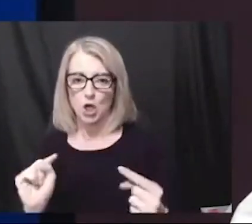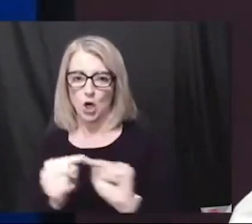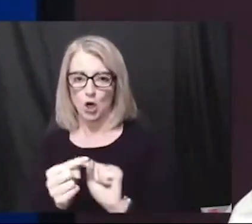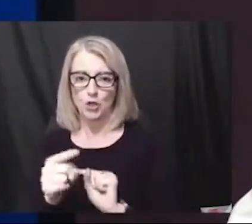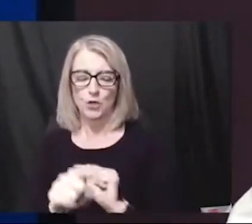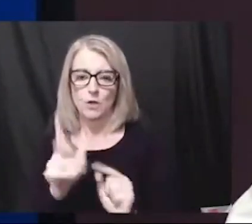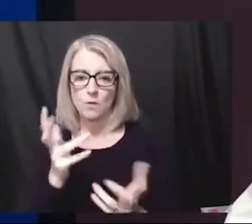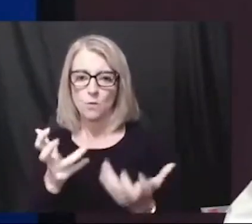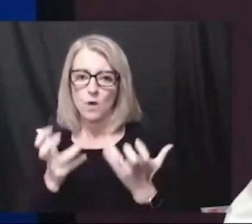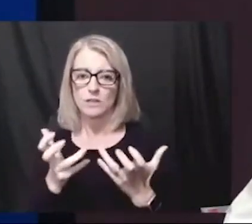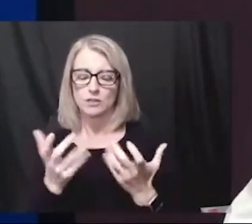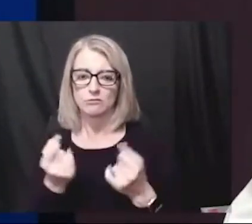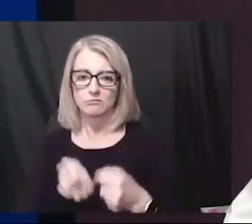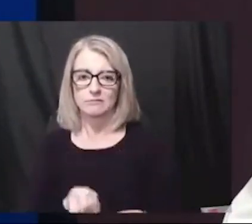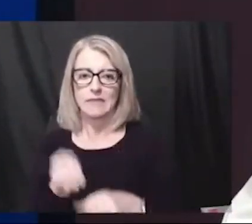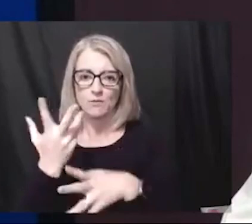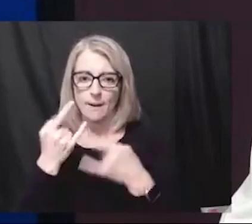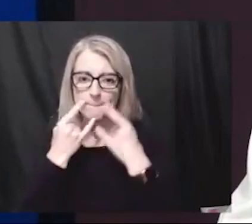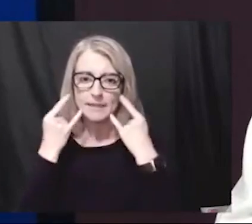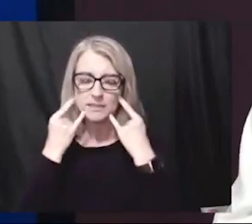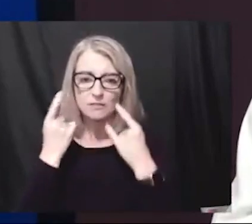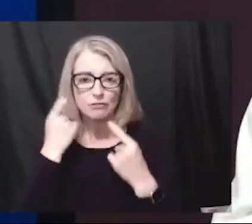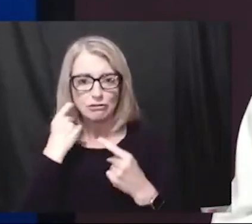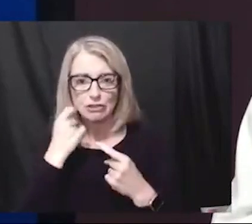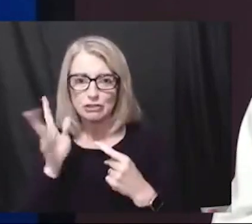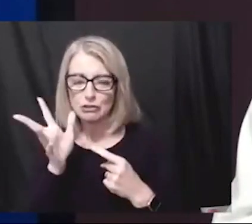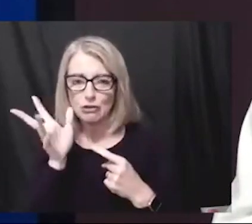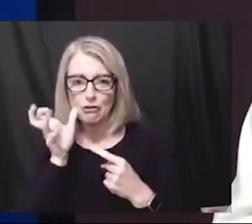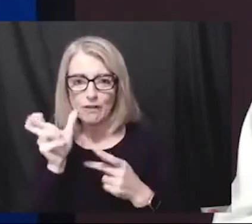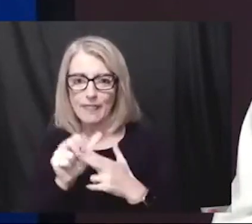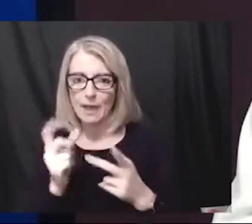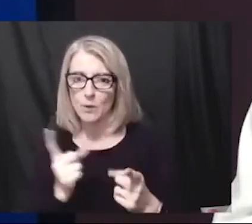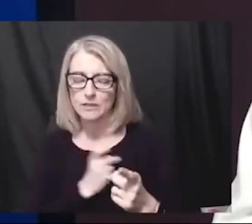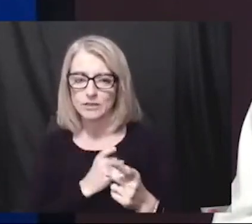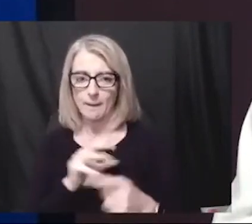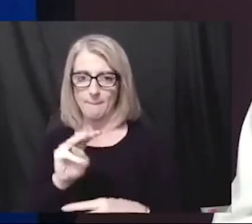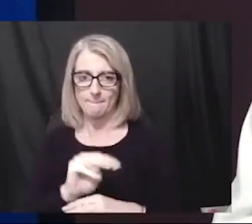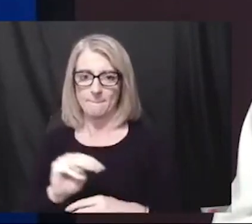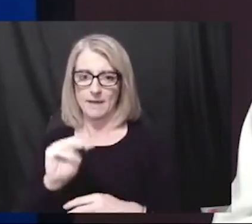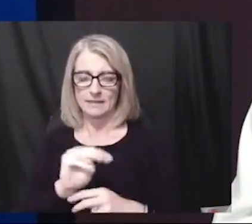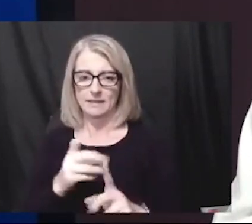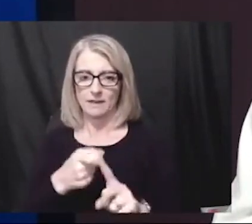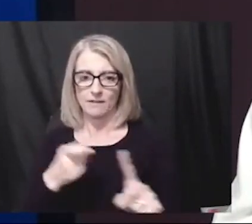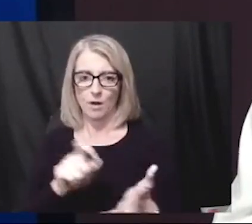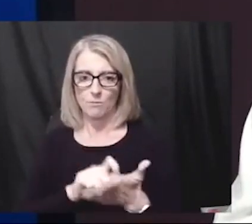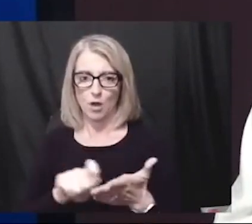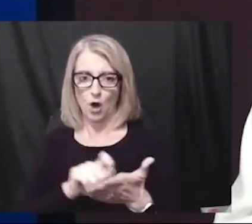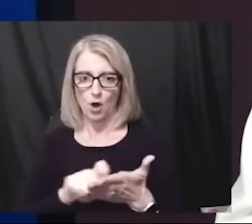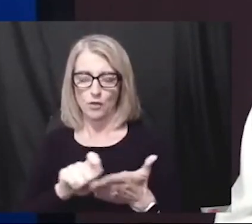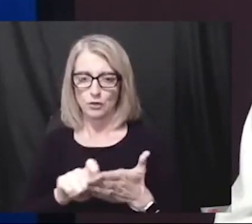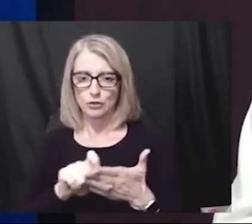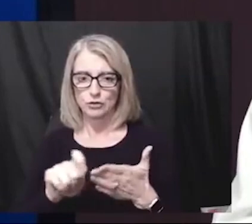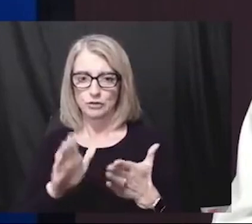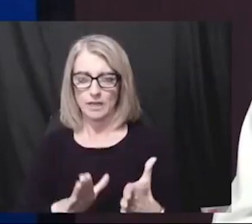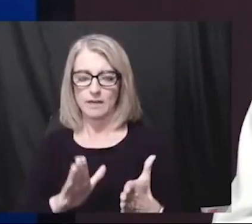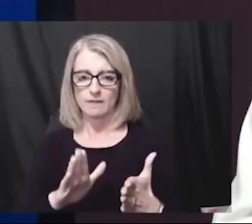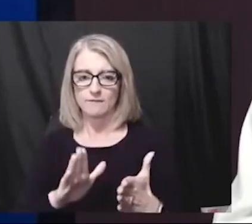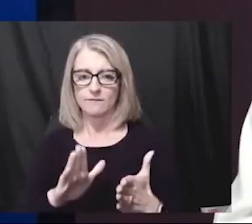clots in girls and myocarditis in boys. Yeah, you bet. So here's what we know. Blood clots are